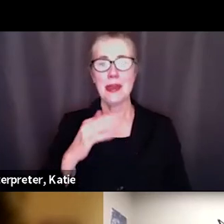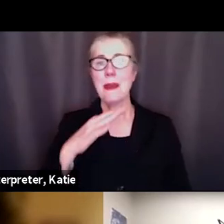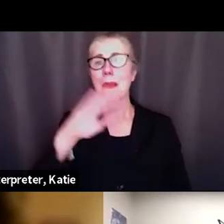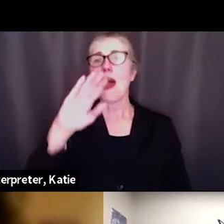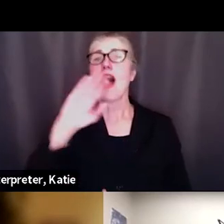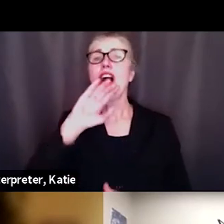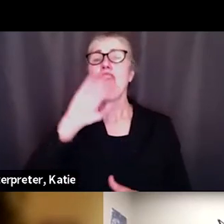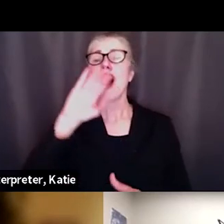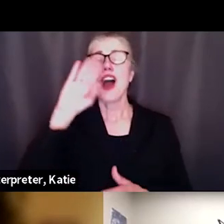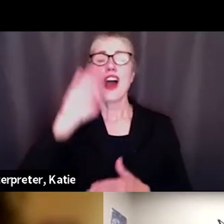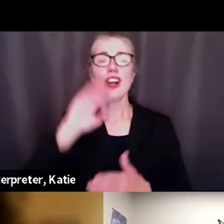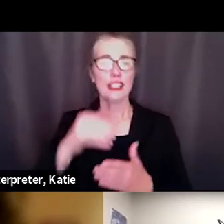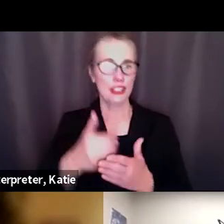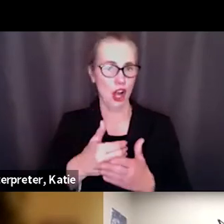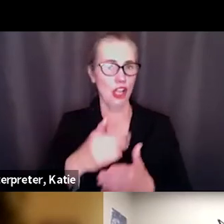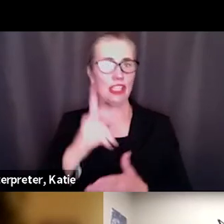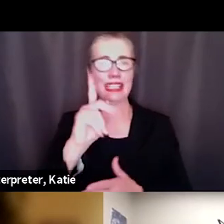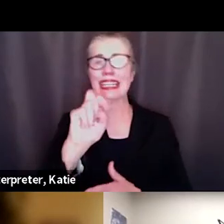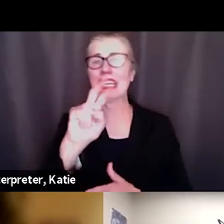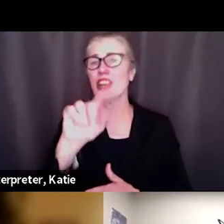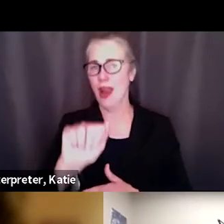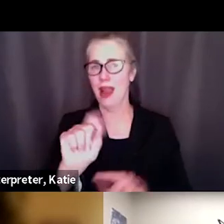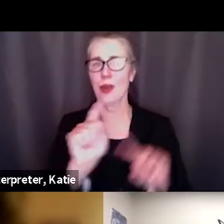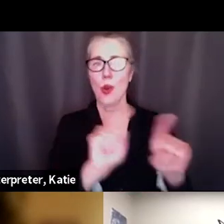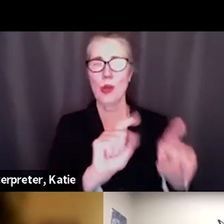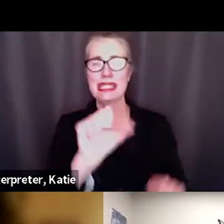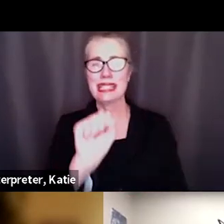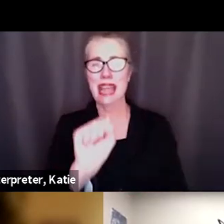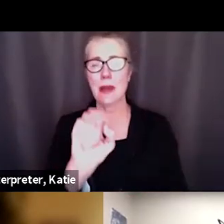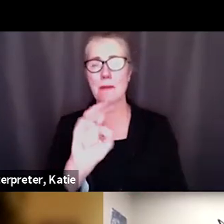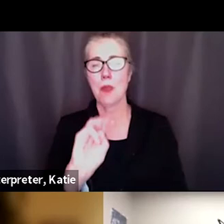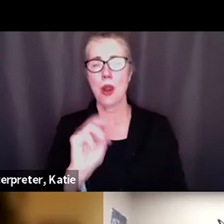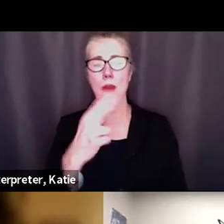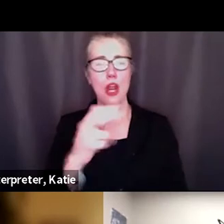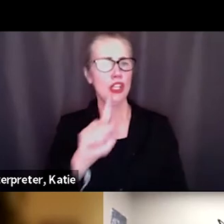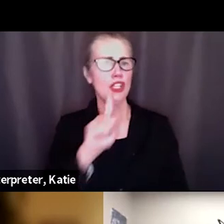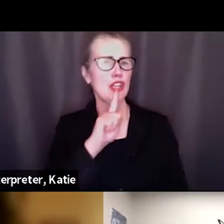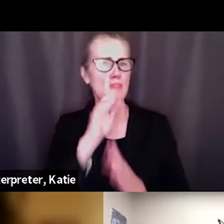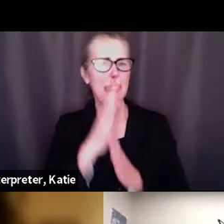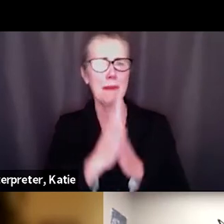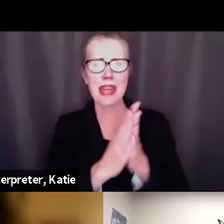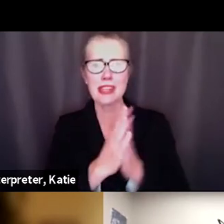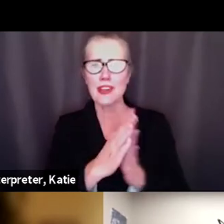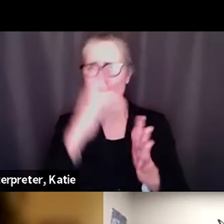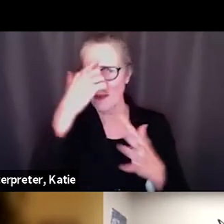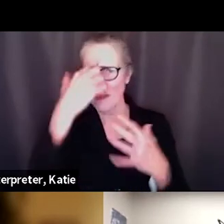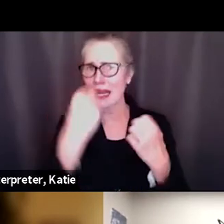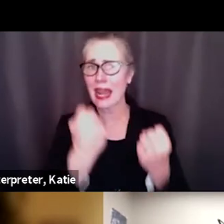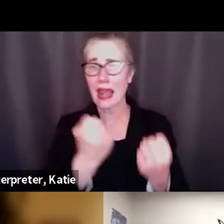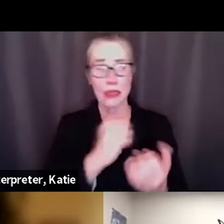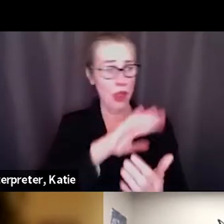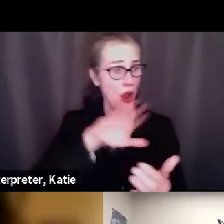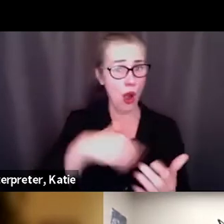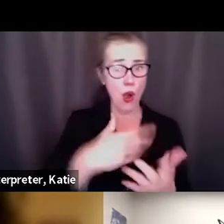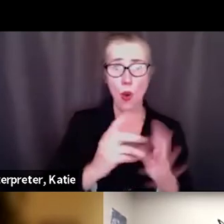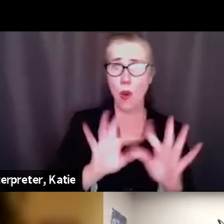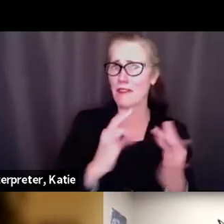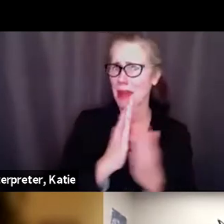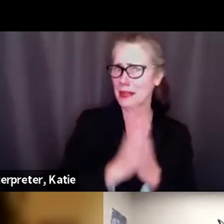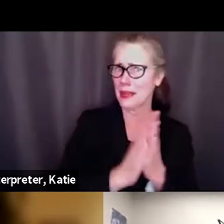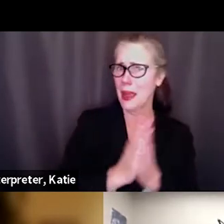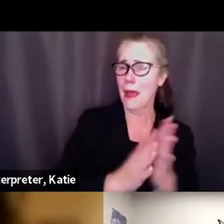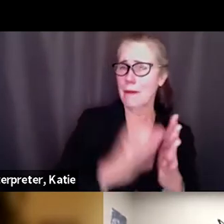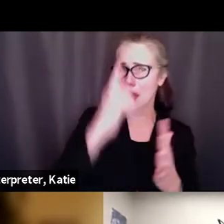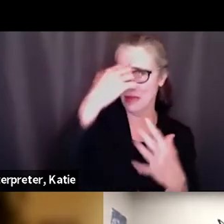daughter kira who's in ninth grade now uh has a passion for mental health as does our whole family and health care in general and i'm also a